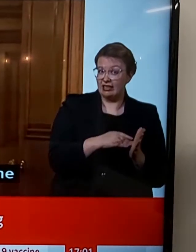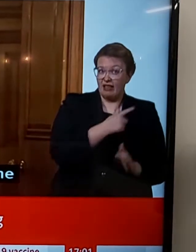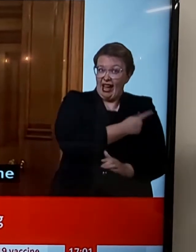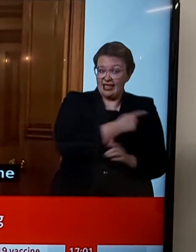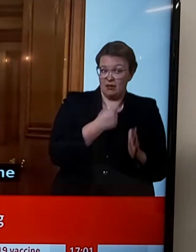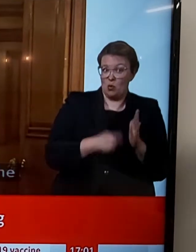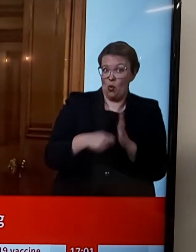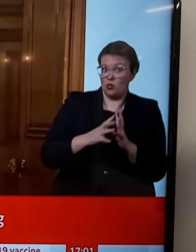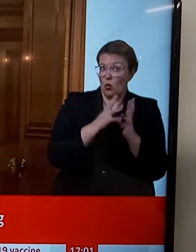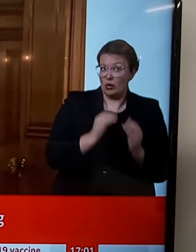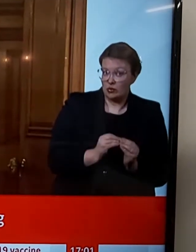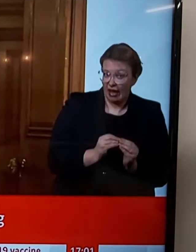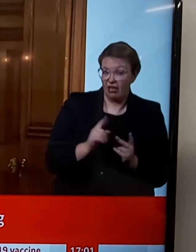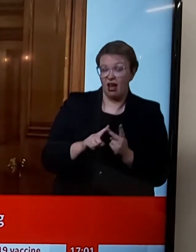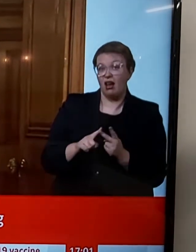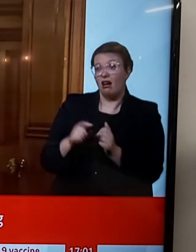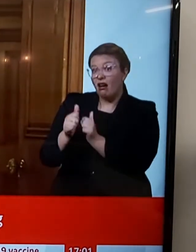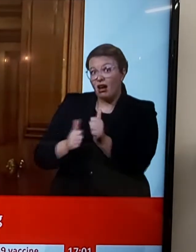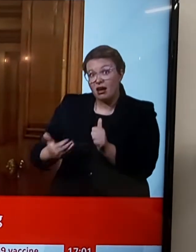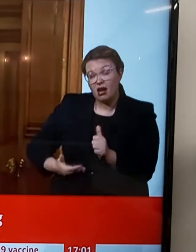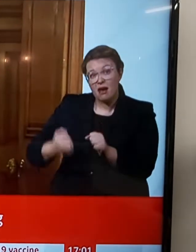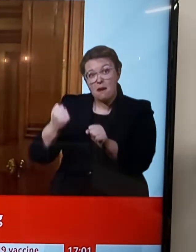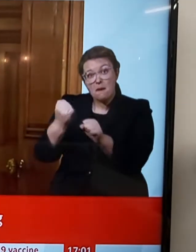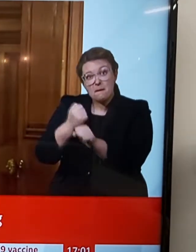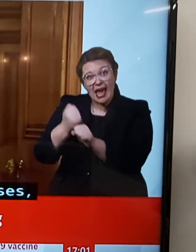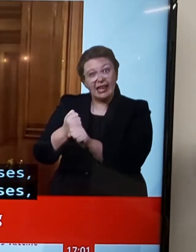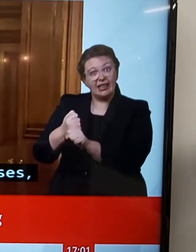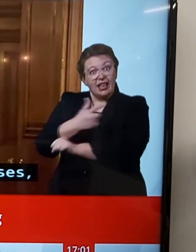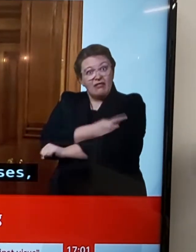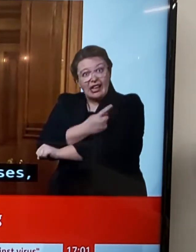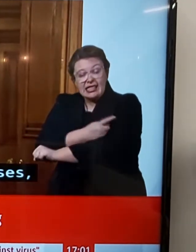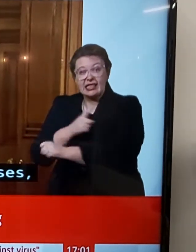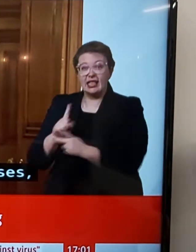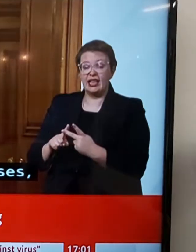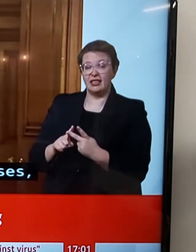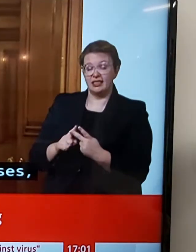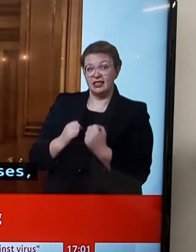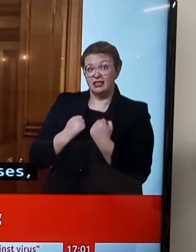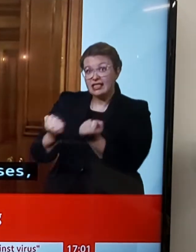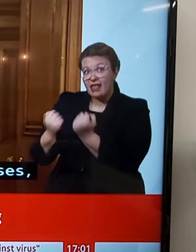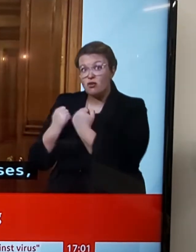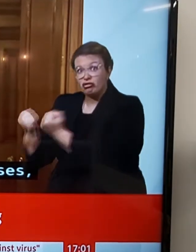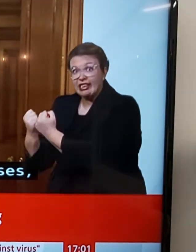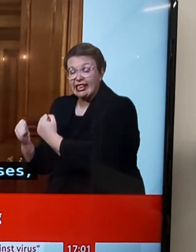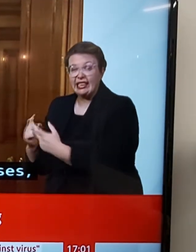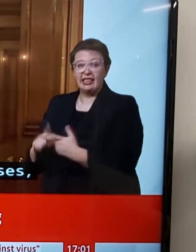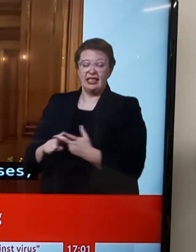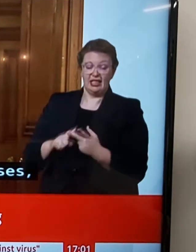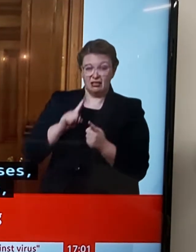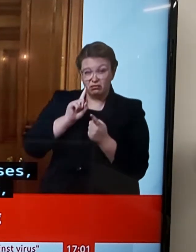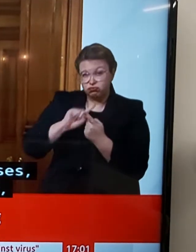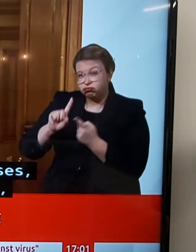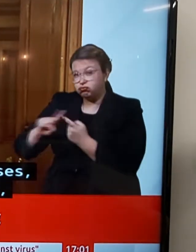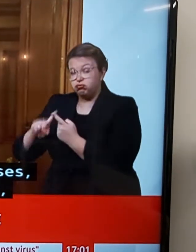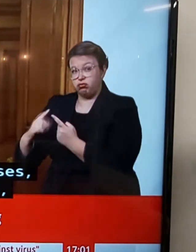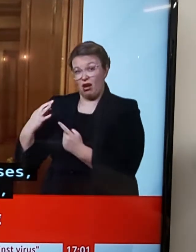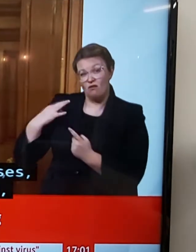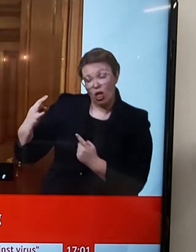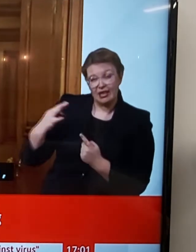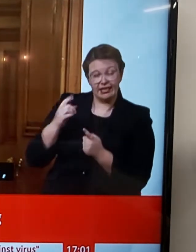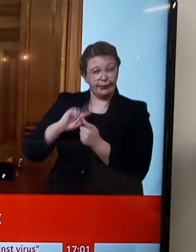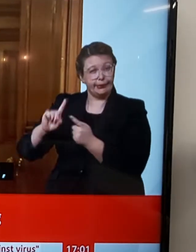4,000 manufacturers, the delivery drivers, the pharmacists, military medics, countless volunteers. But